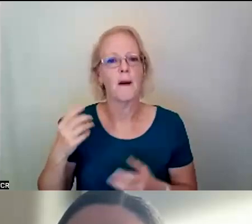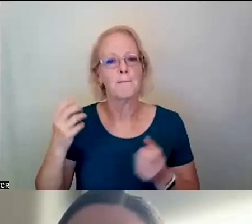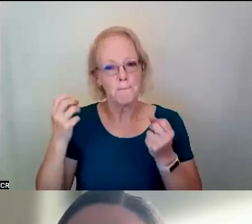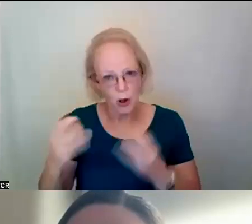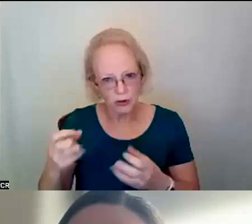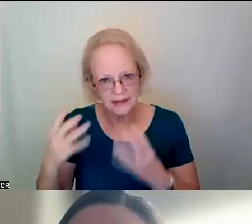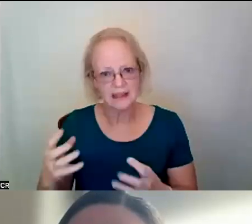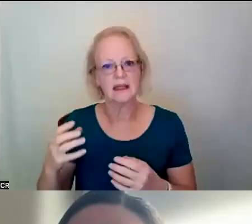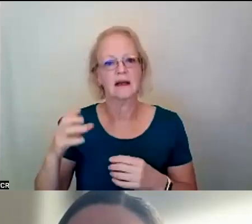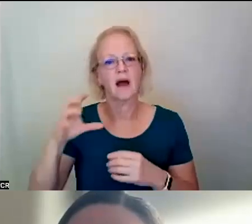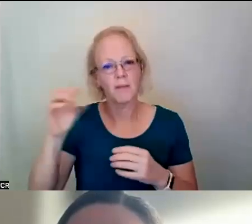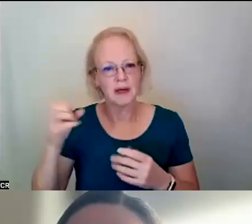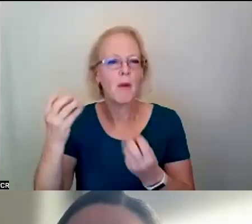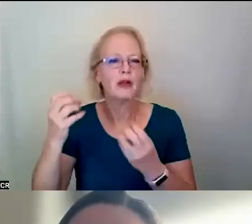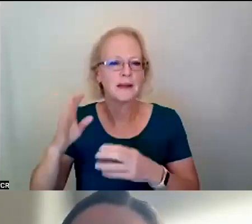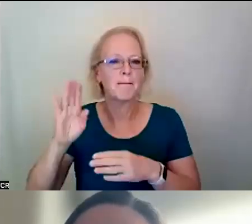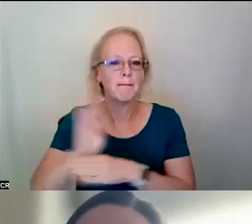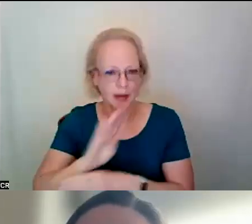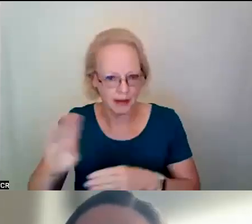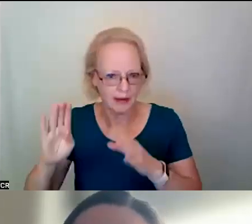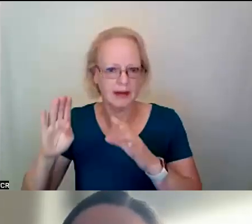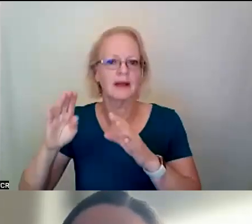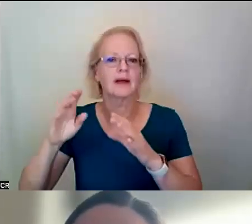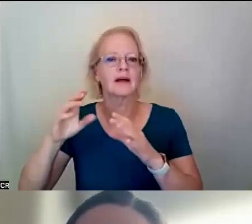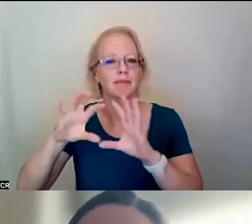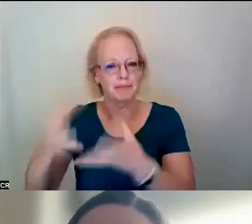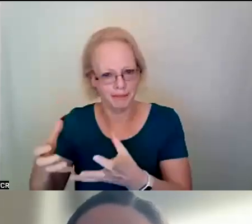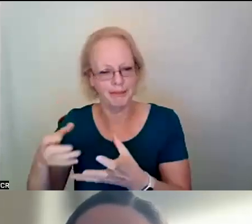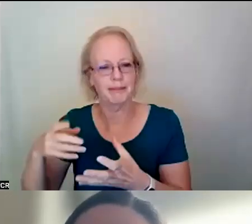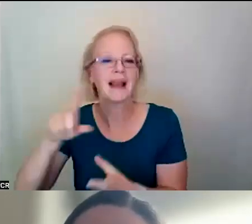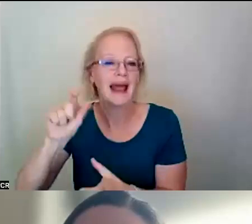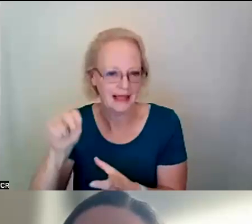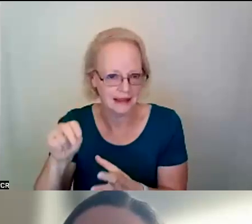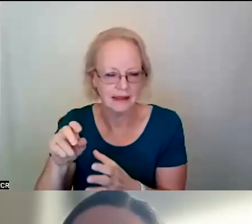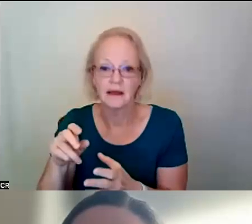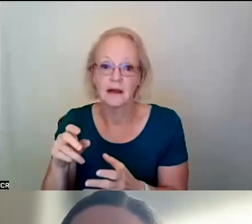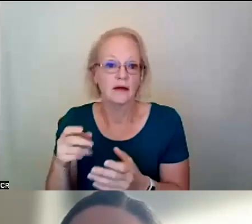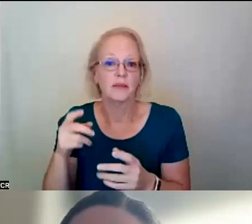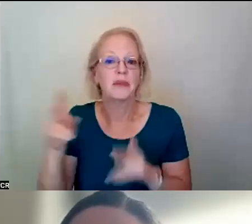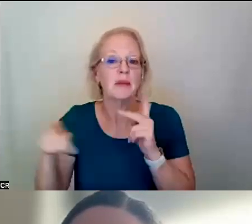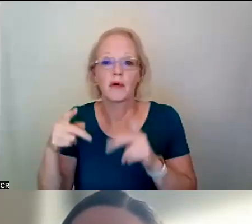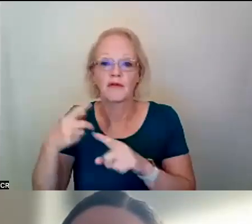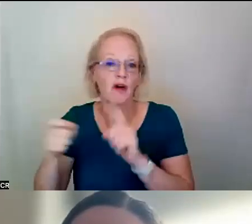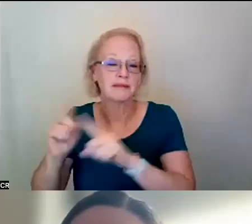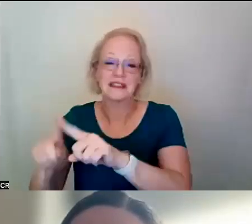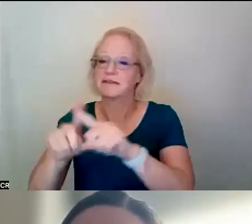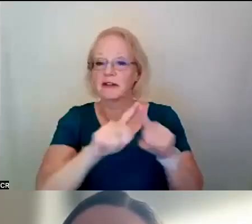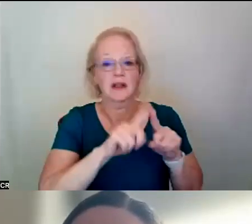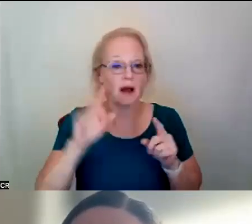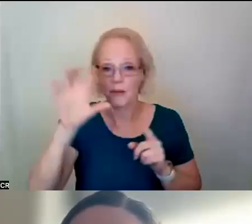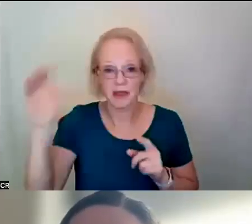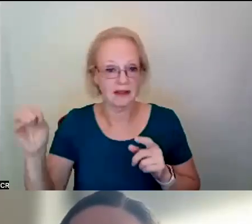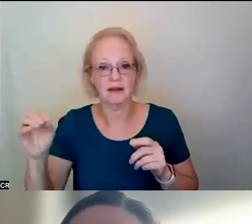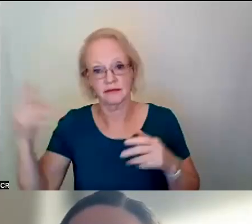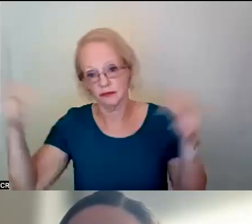multi-employer plans where, individuals from many different employers kind of jump in,